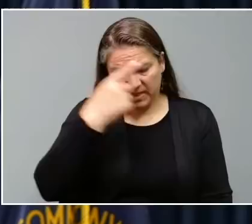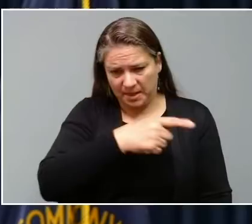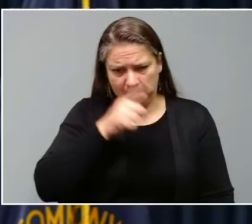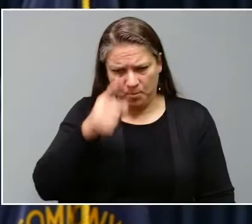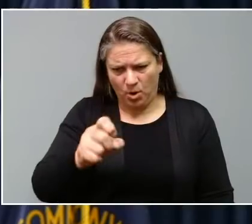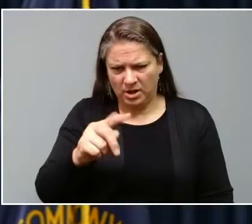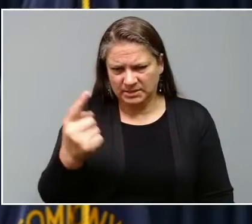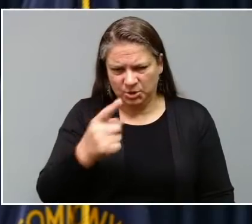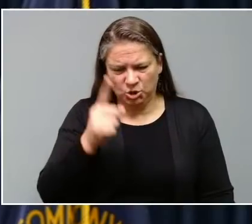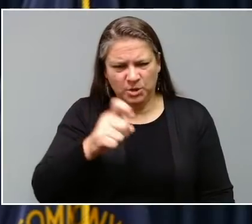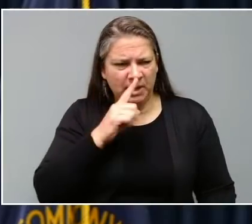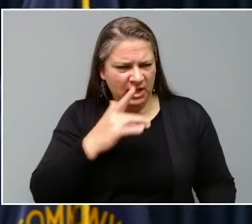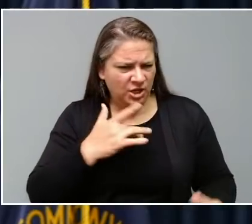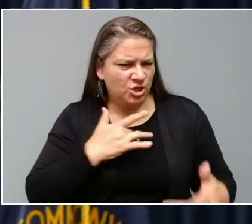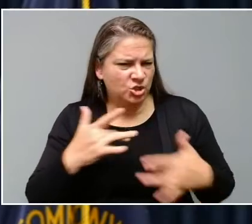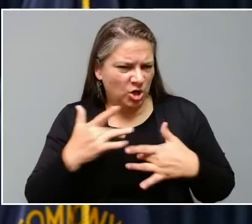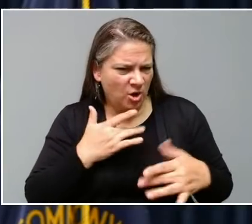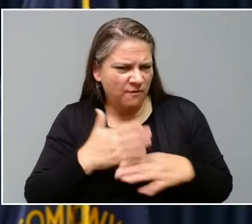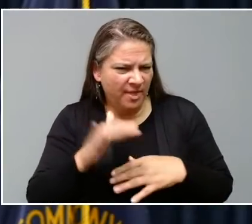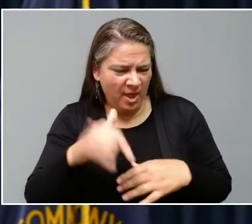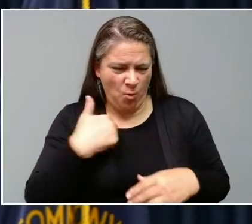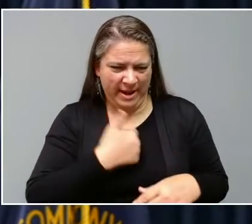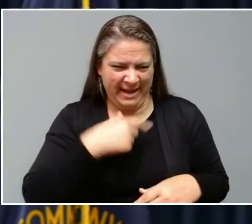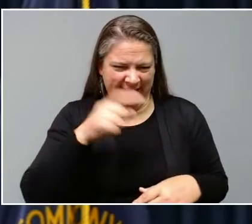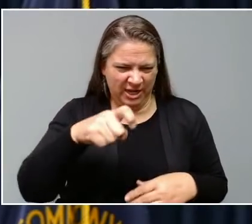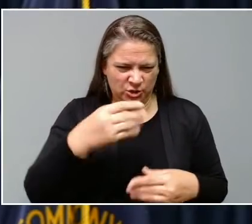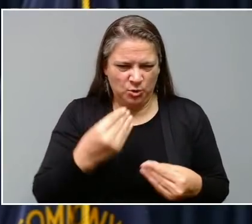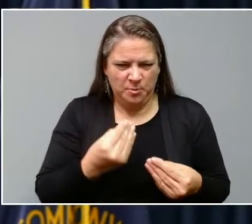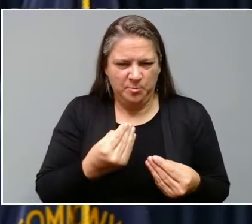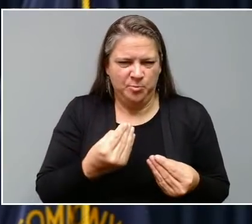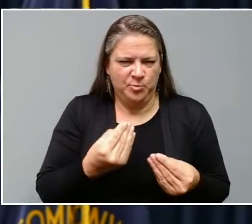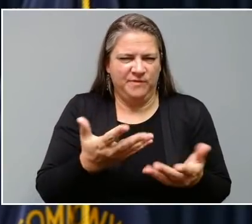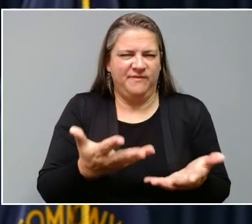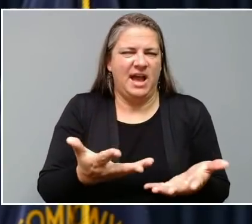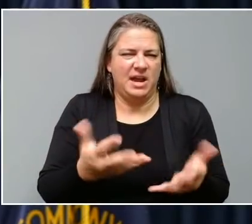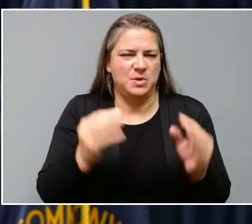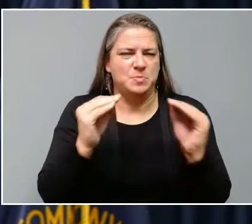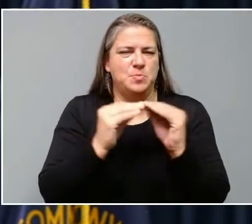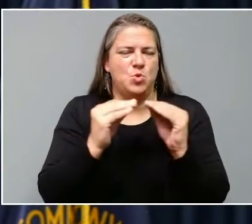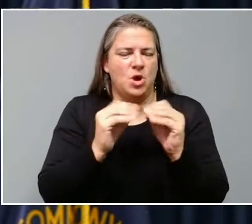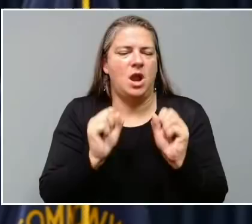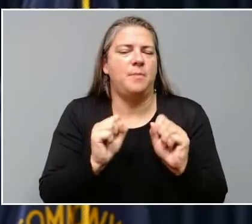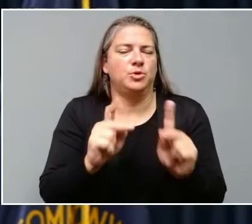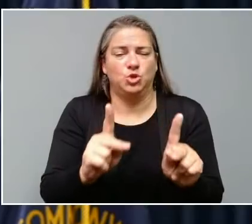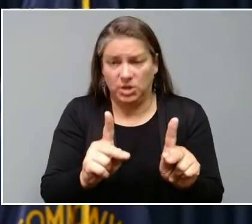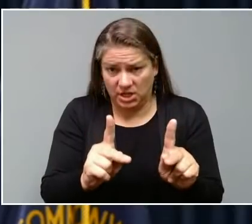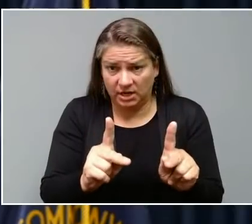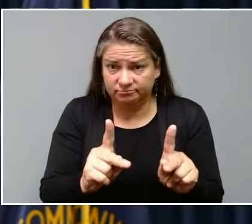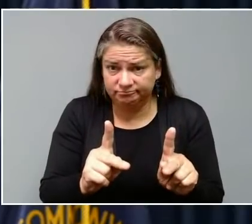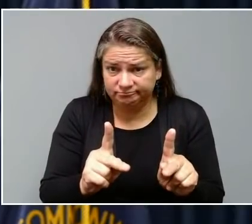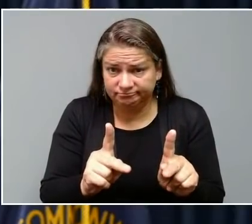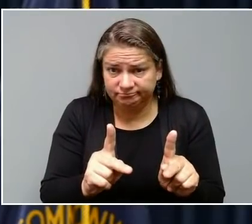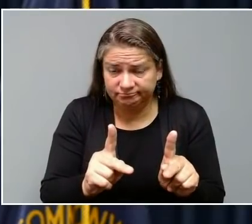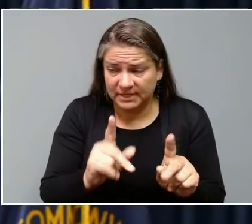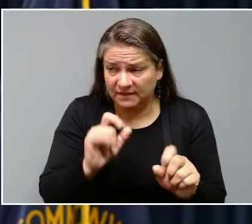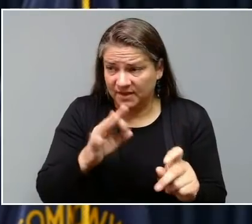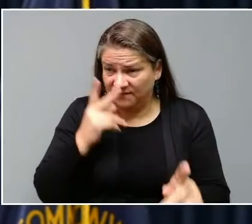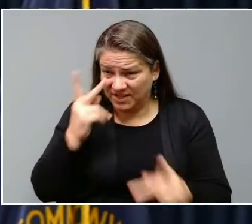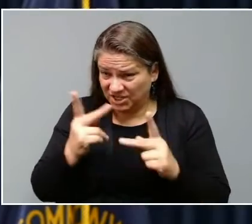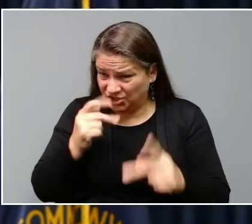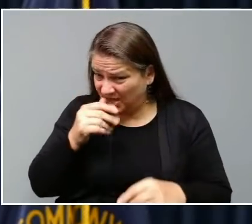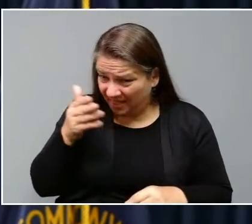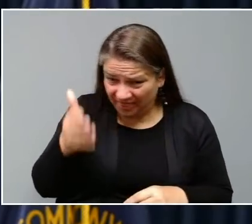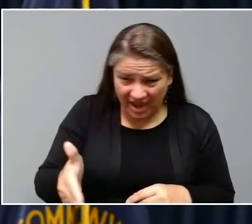be concerning. We need to provide more opportunity, especially when visitation isn't there to